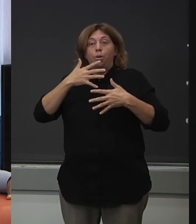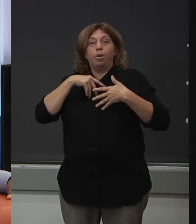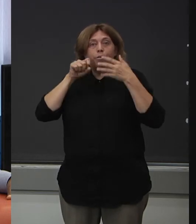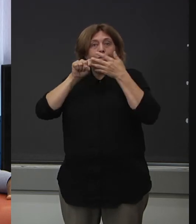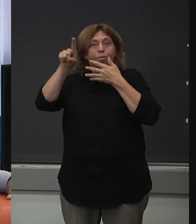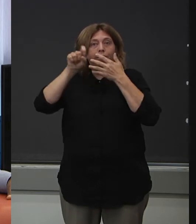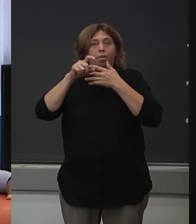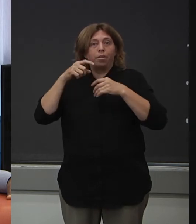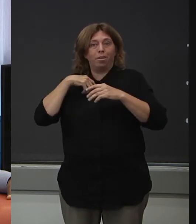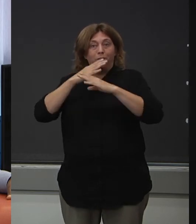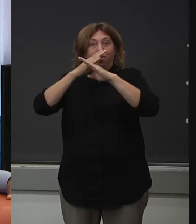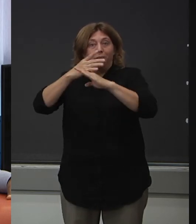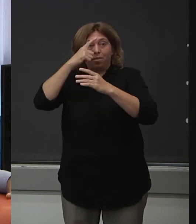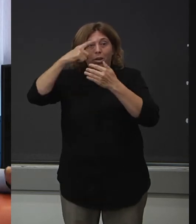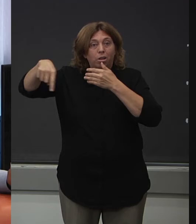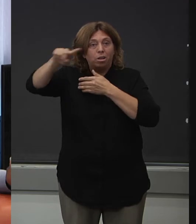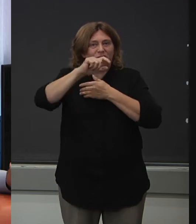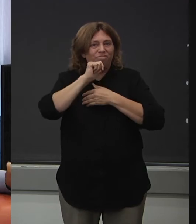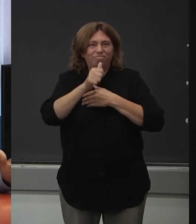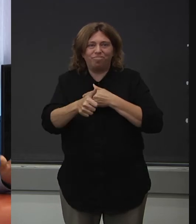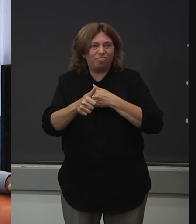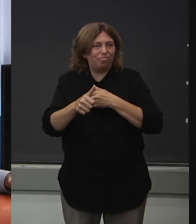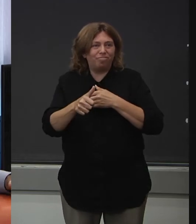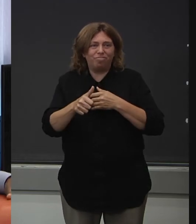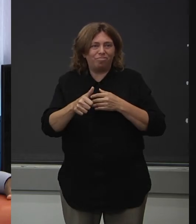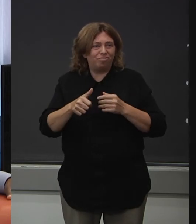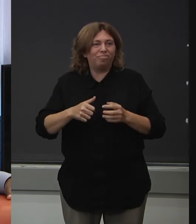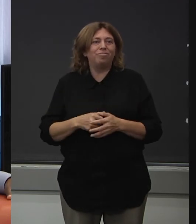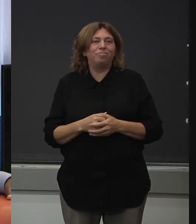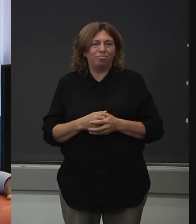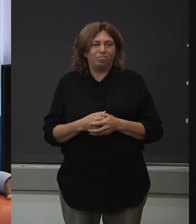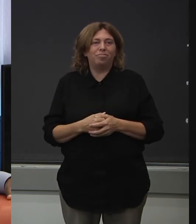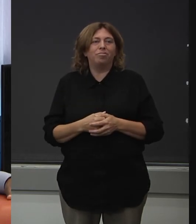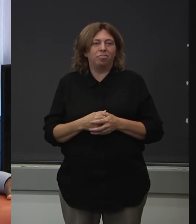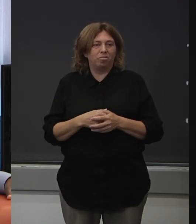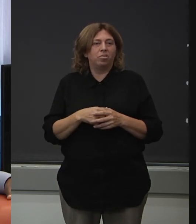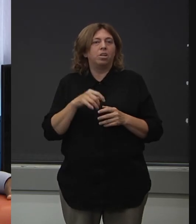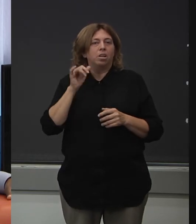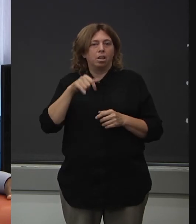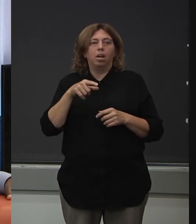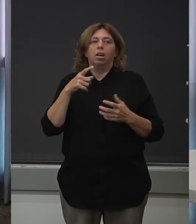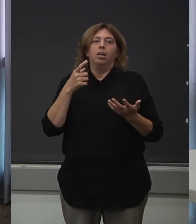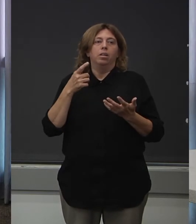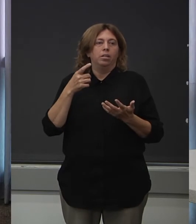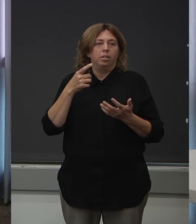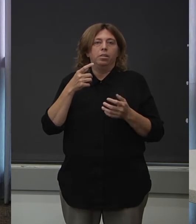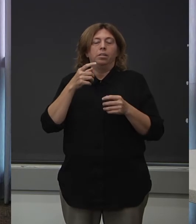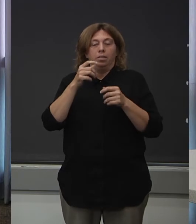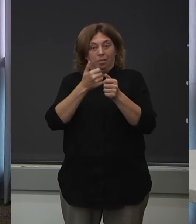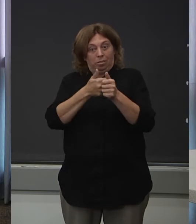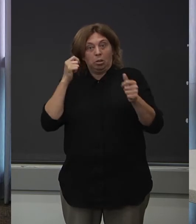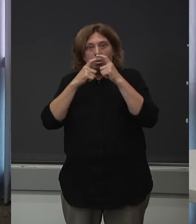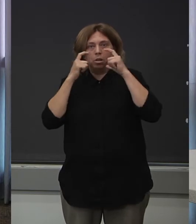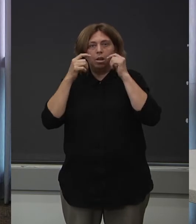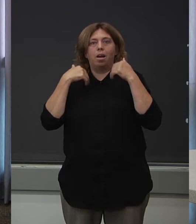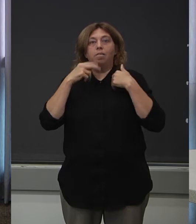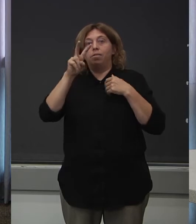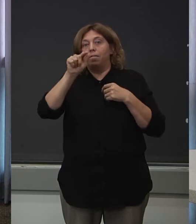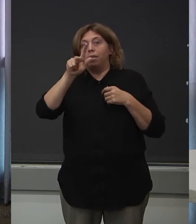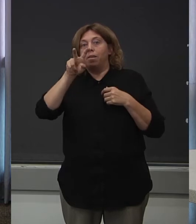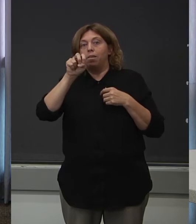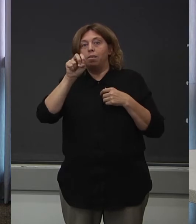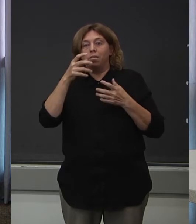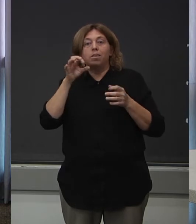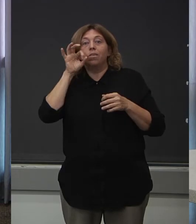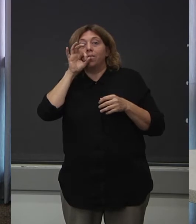COVID-19. So the ideal situation is not to wear face coverings with valves. With a valve. Yes. And the most common valve